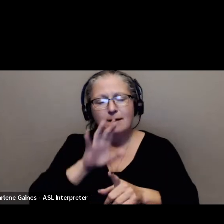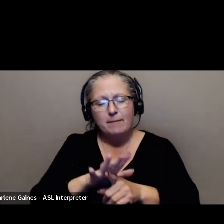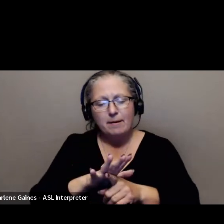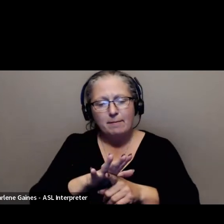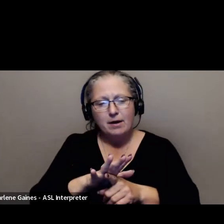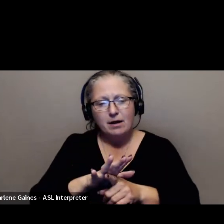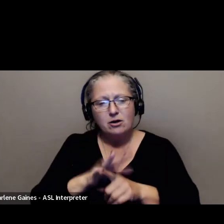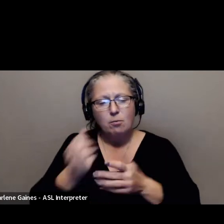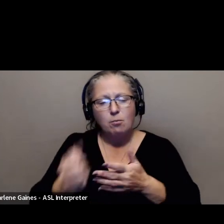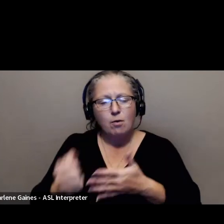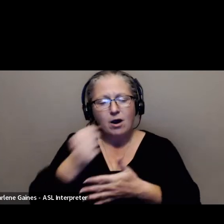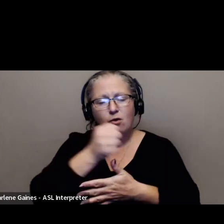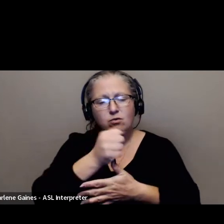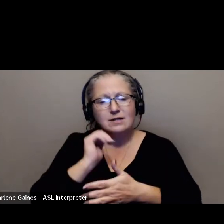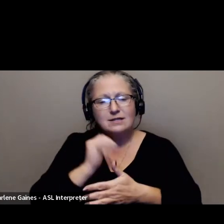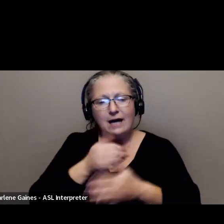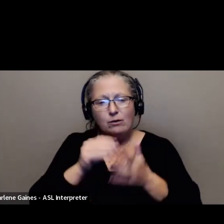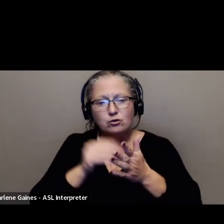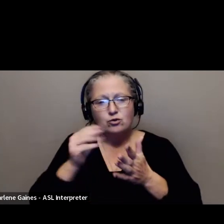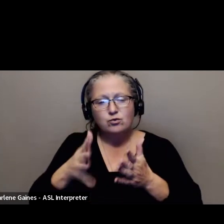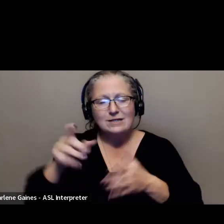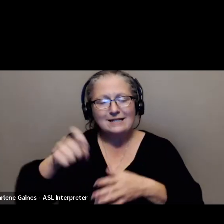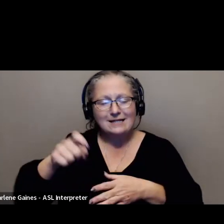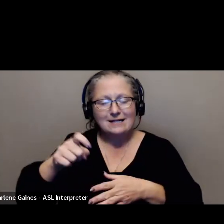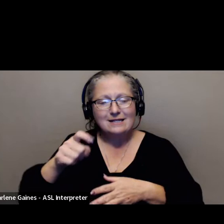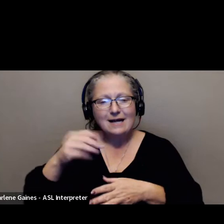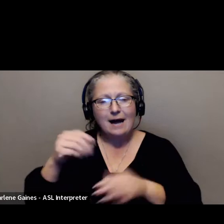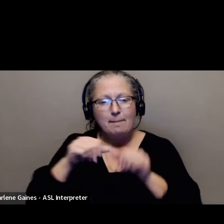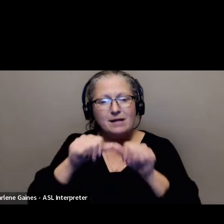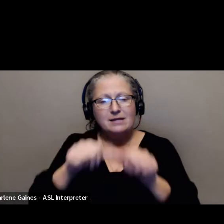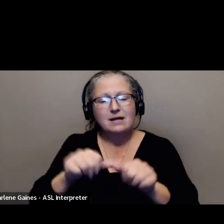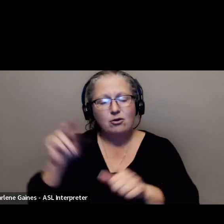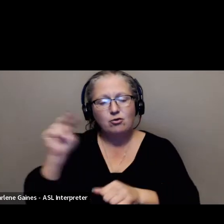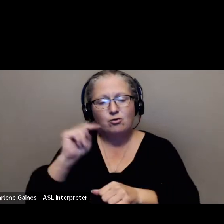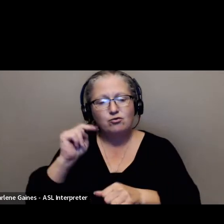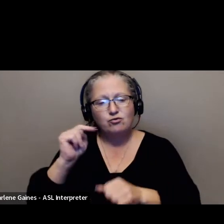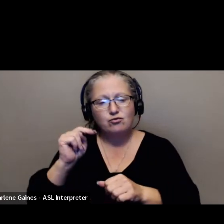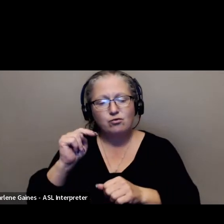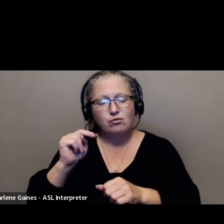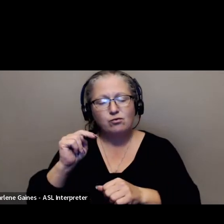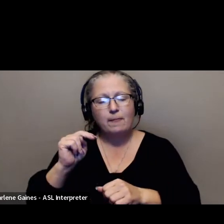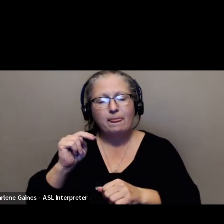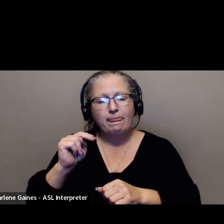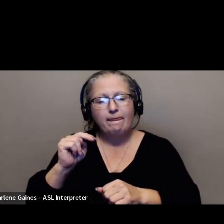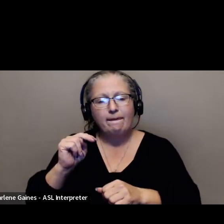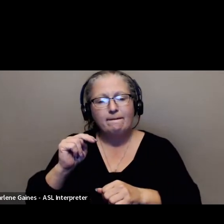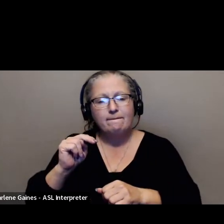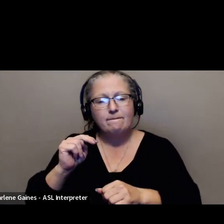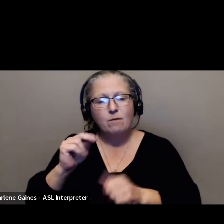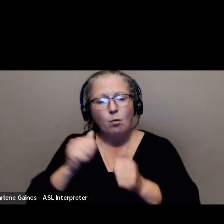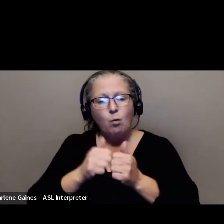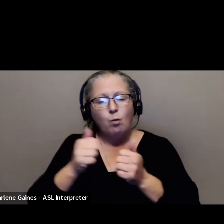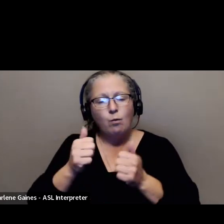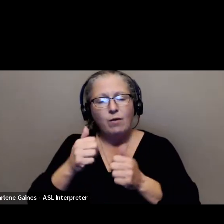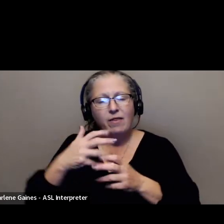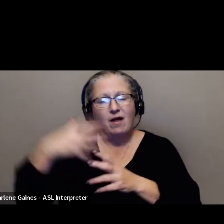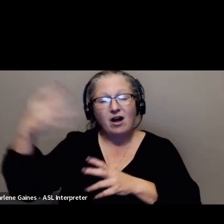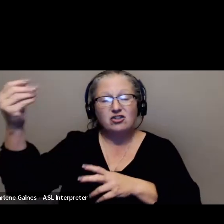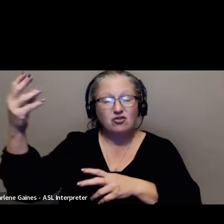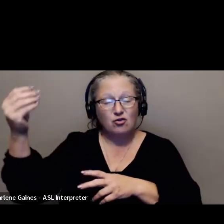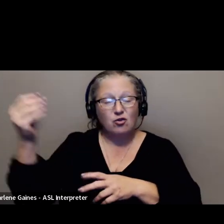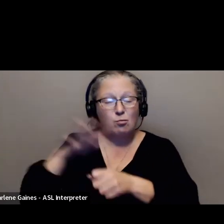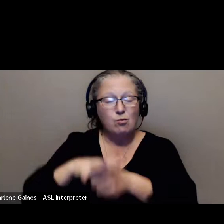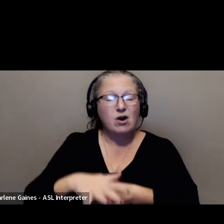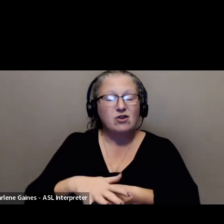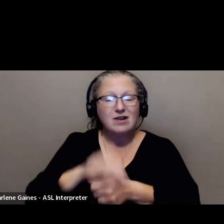to prioritizing our students' needs and maintaining a neutral stance amid external pressures. It's not